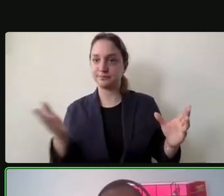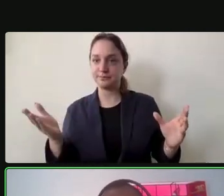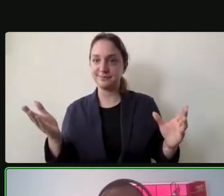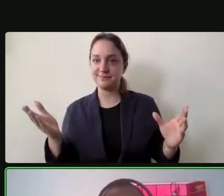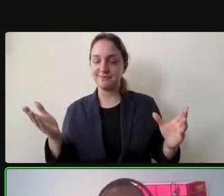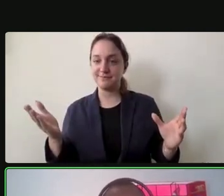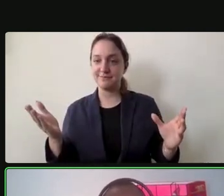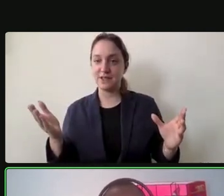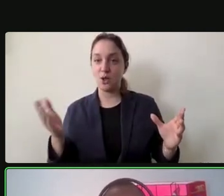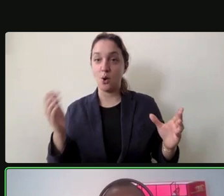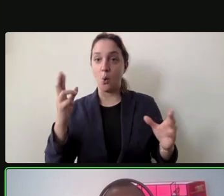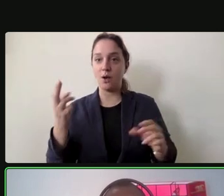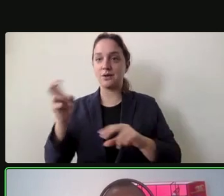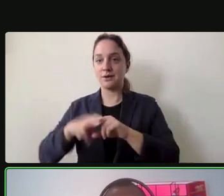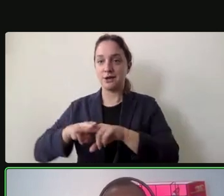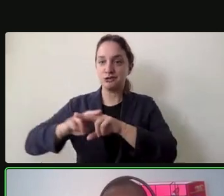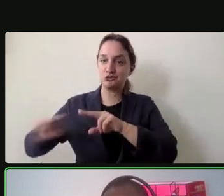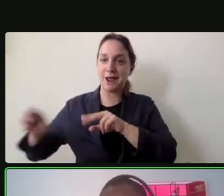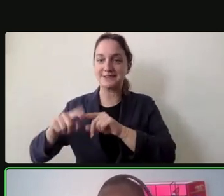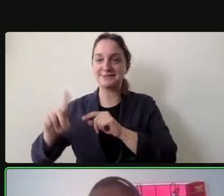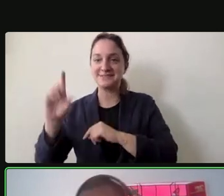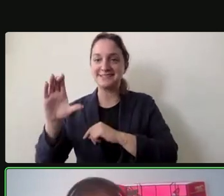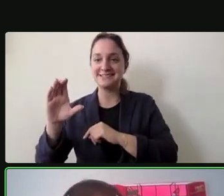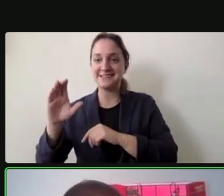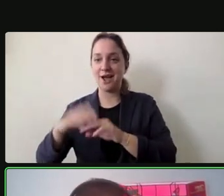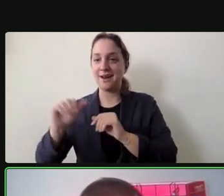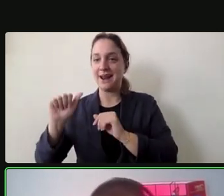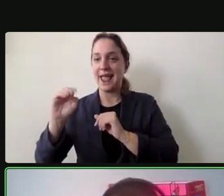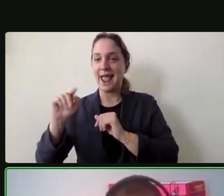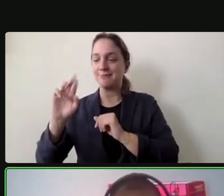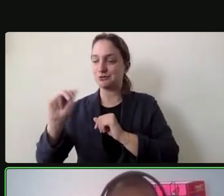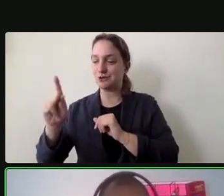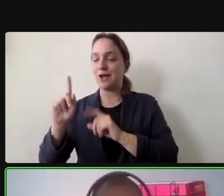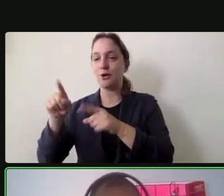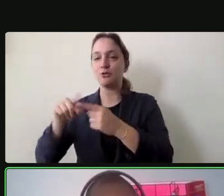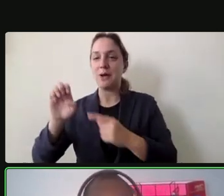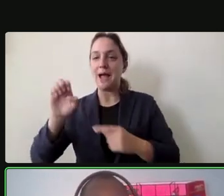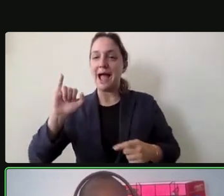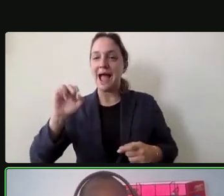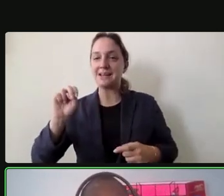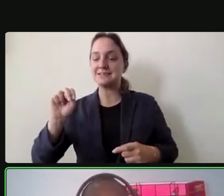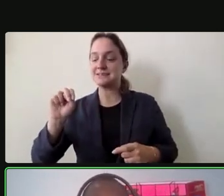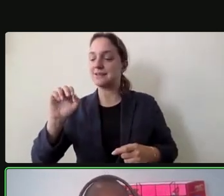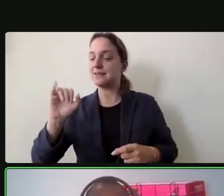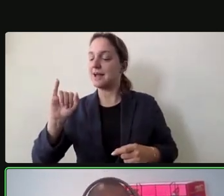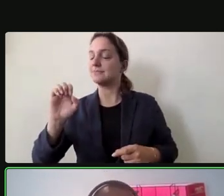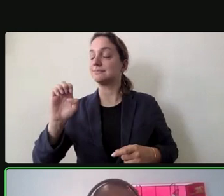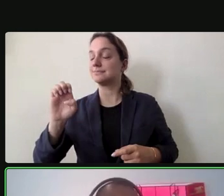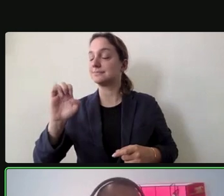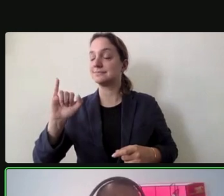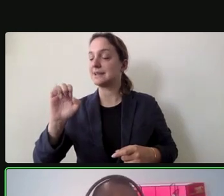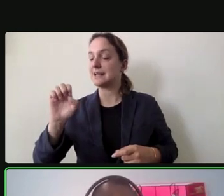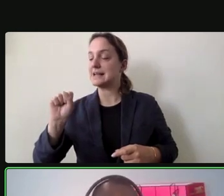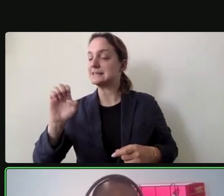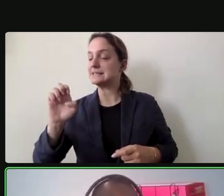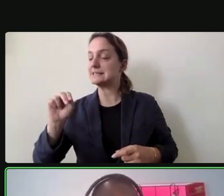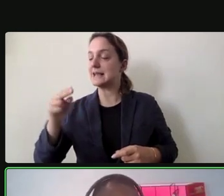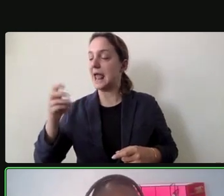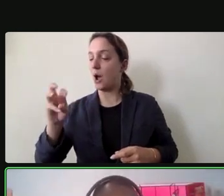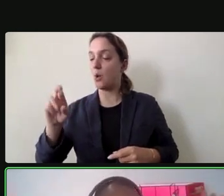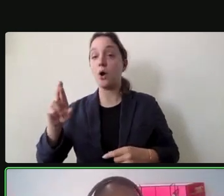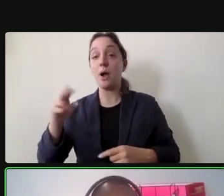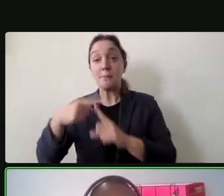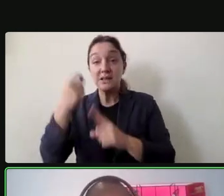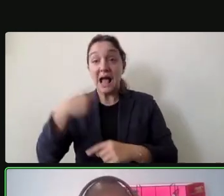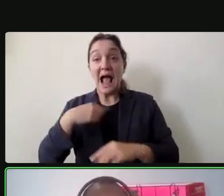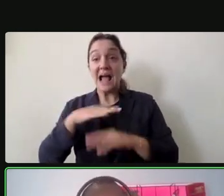take Amtrak down to DC so that I could make this meeting at the Eisenhower building to discuss the DOE project, which I didn't know that we were actually going to